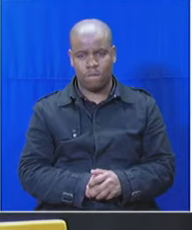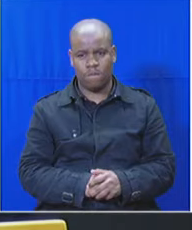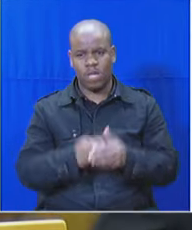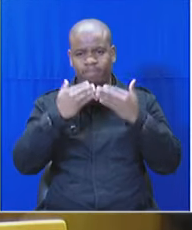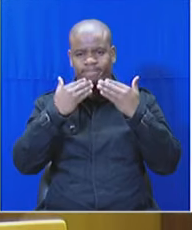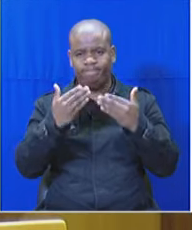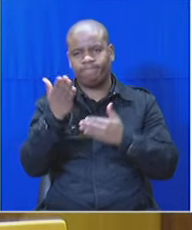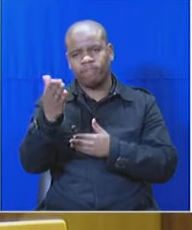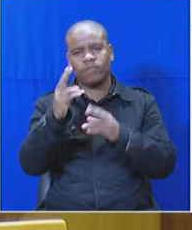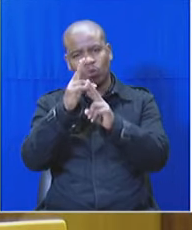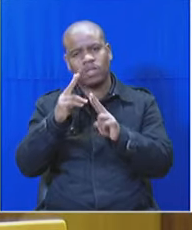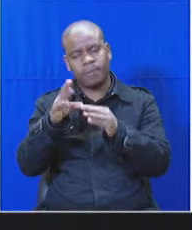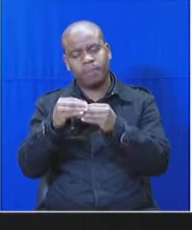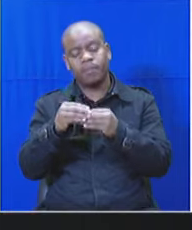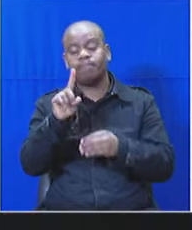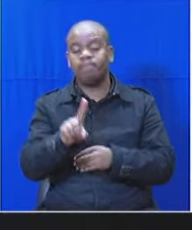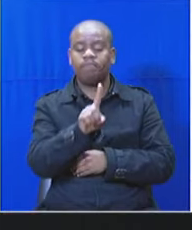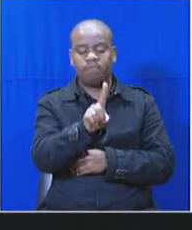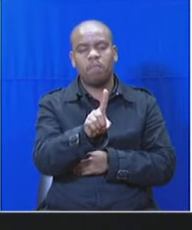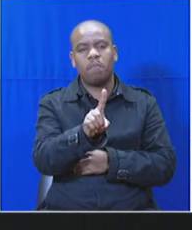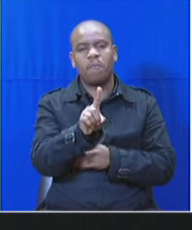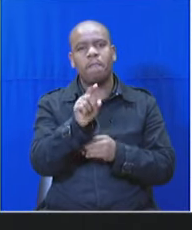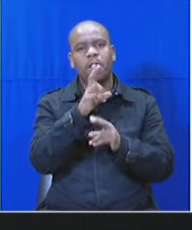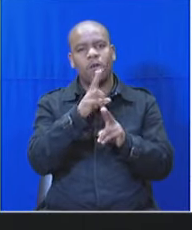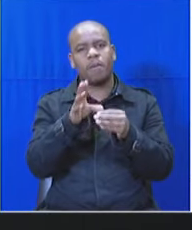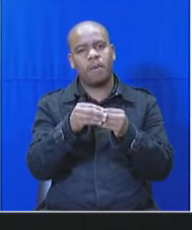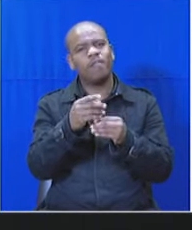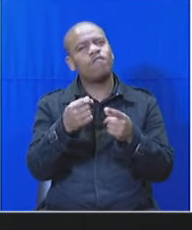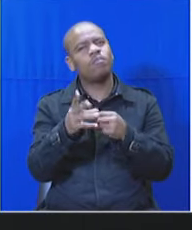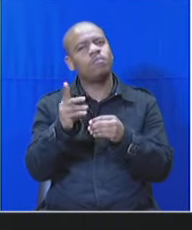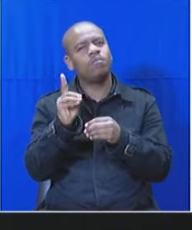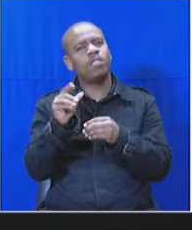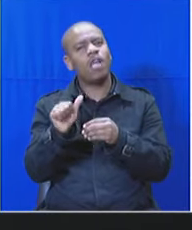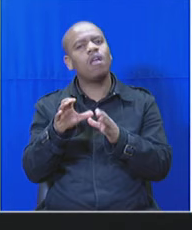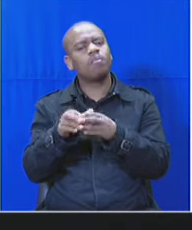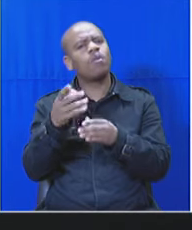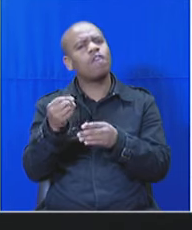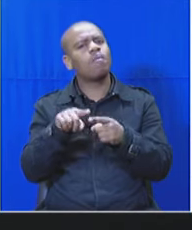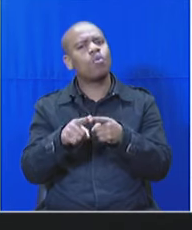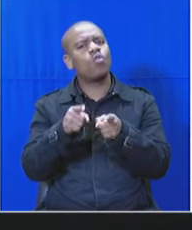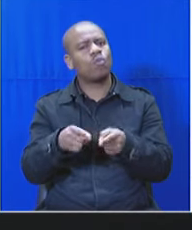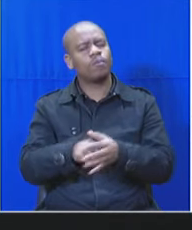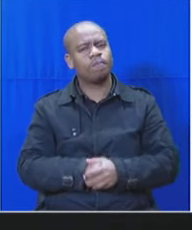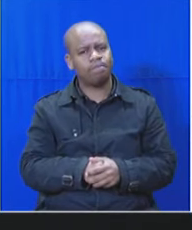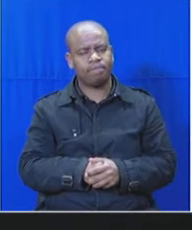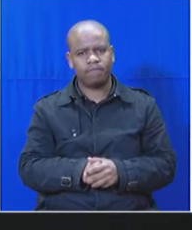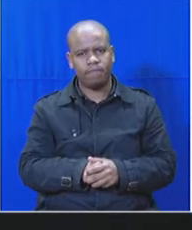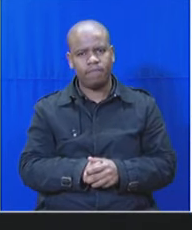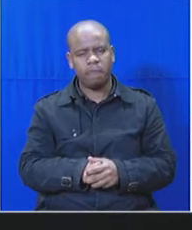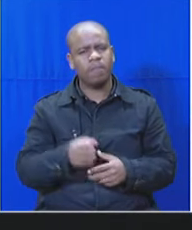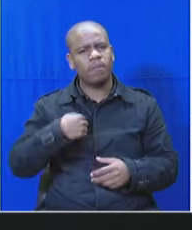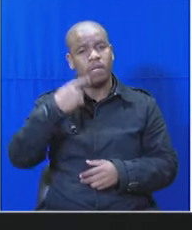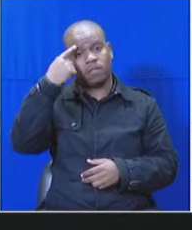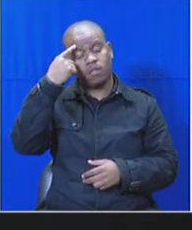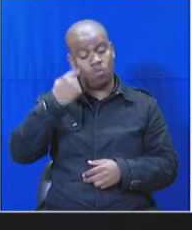Member. Honourable Member from the DA, you had a point of order? Yes, thank you, Chairperson. I think, Chair, we are all